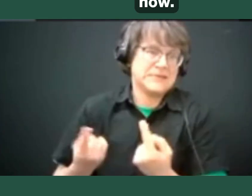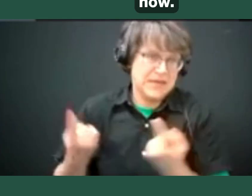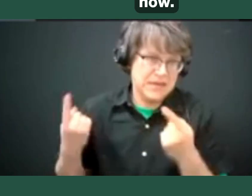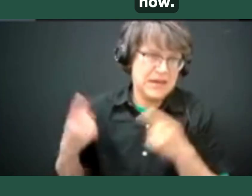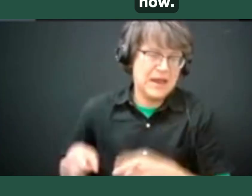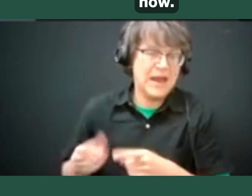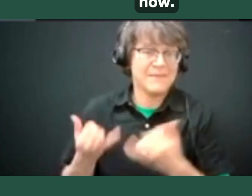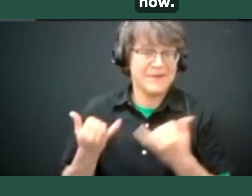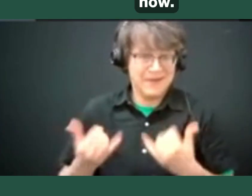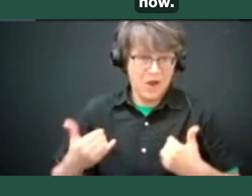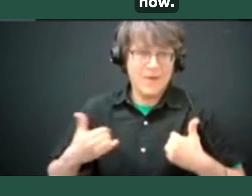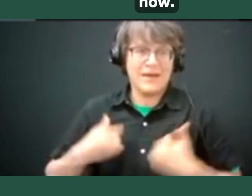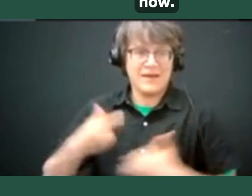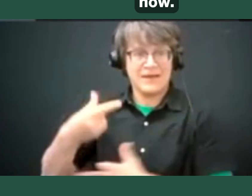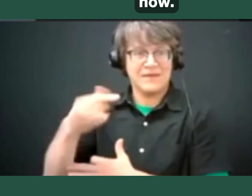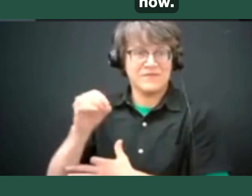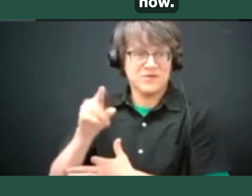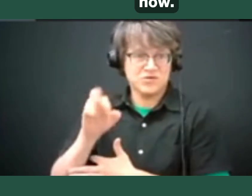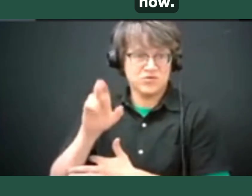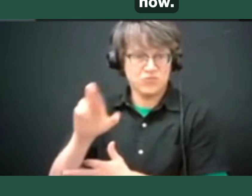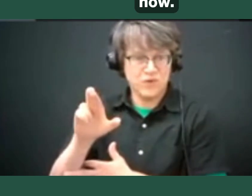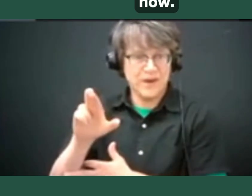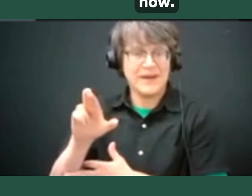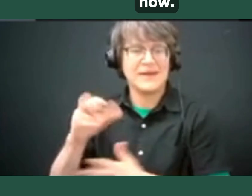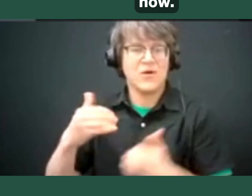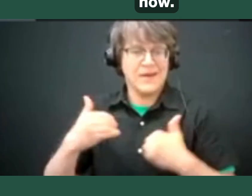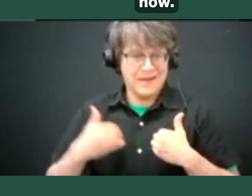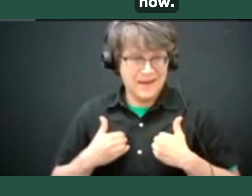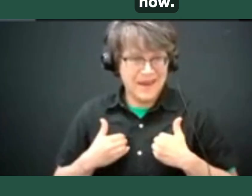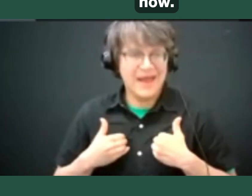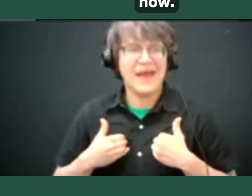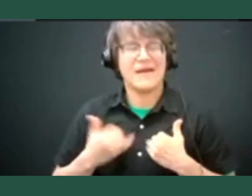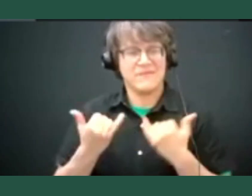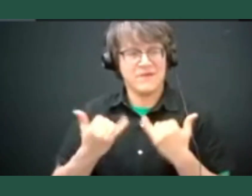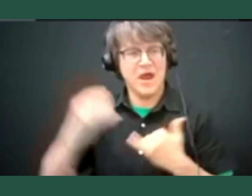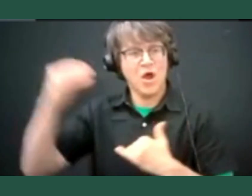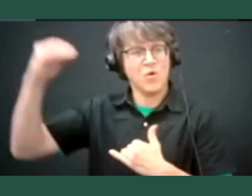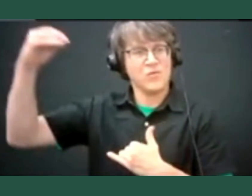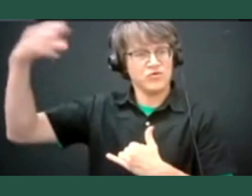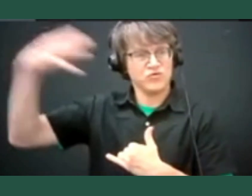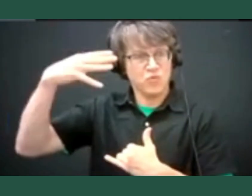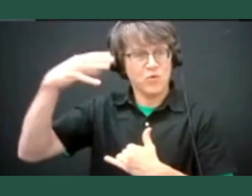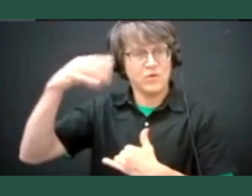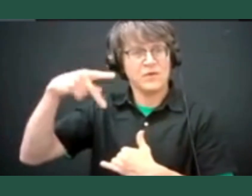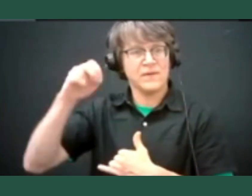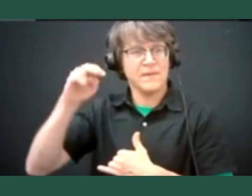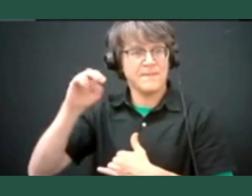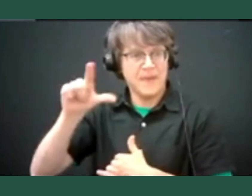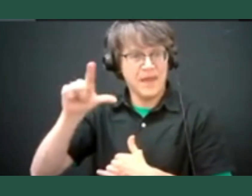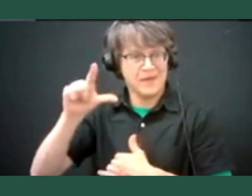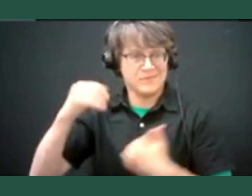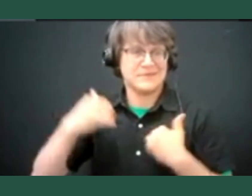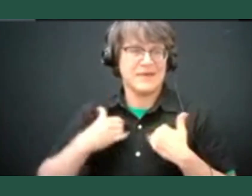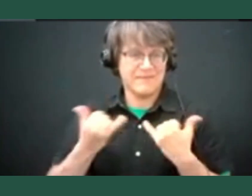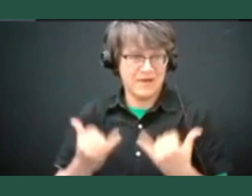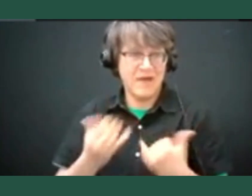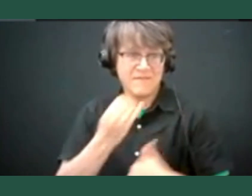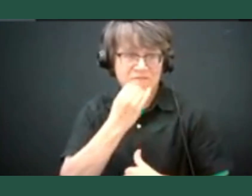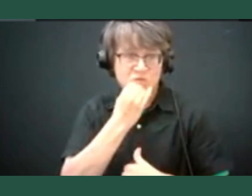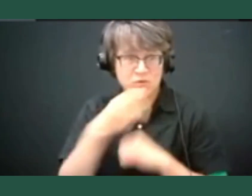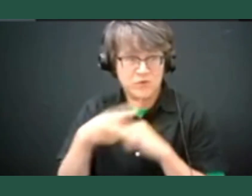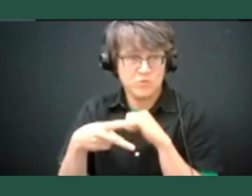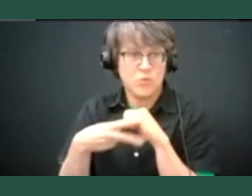an electric generator now. We do actually have solar panels now. We have food that's stored